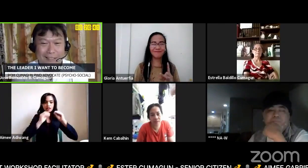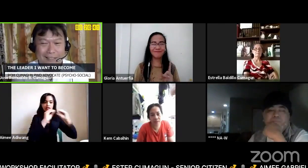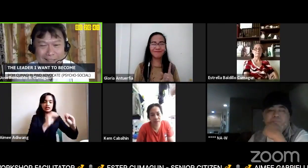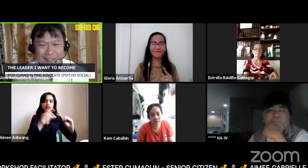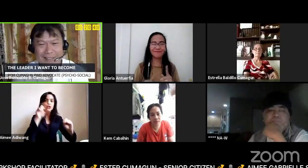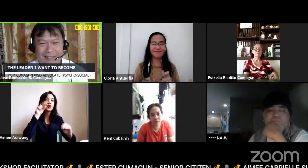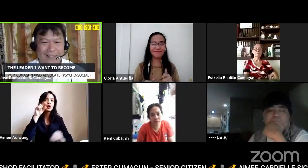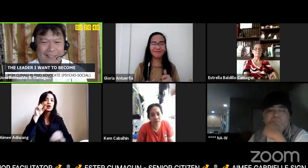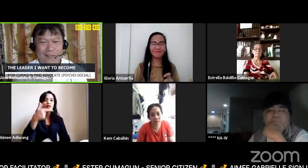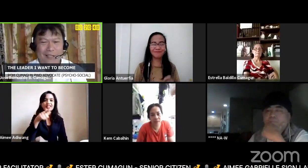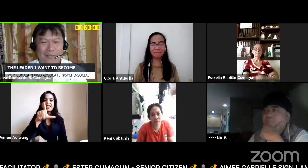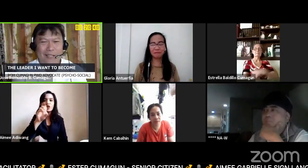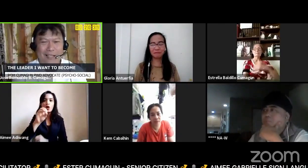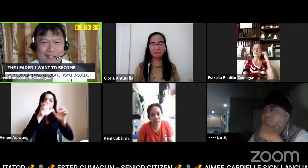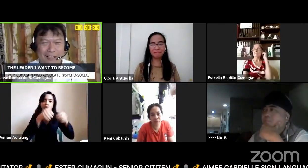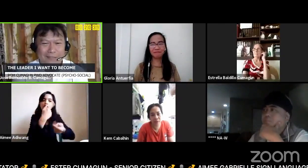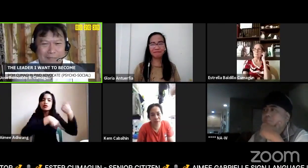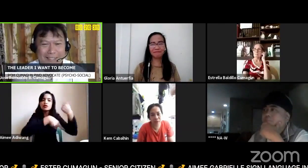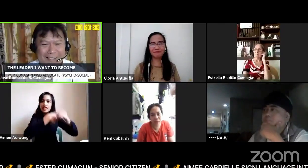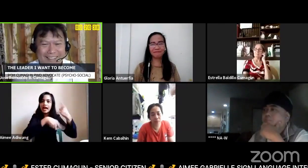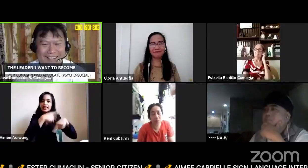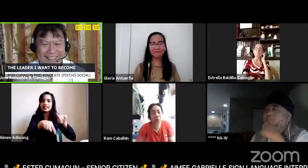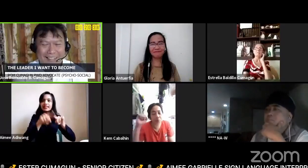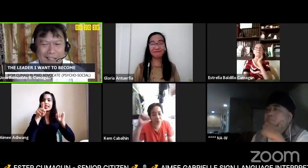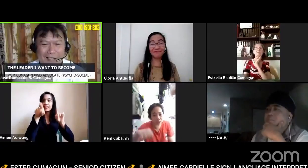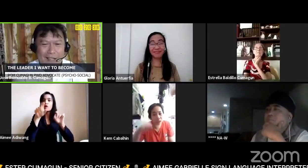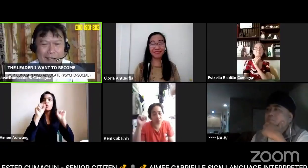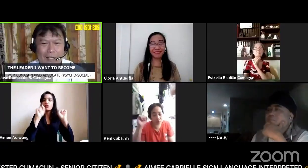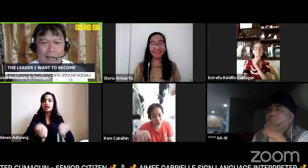on air as something like that.